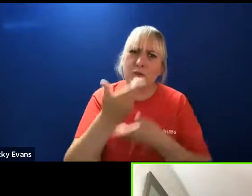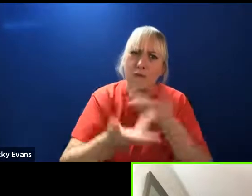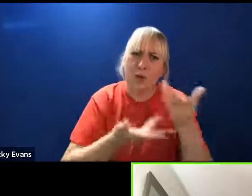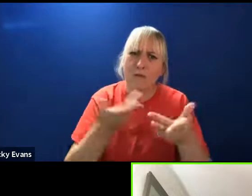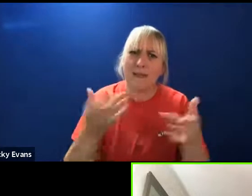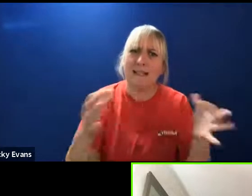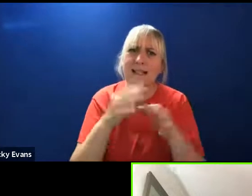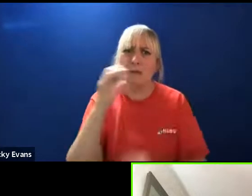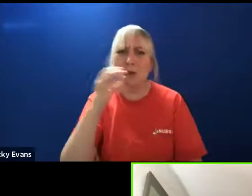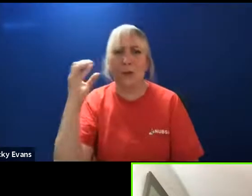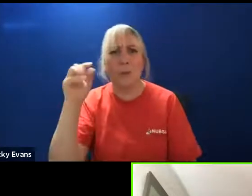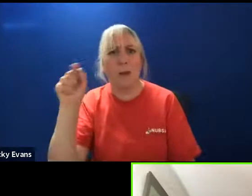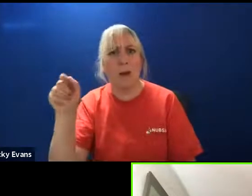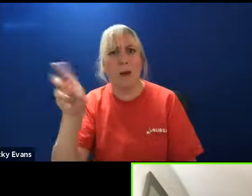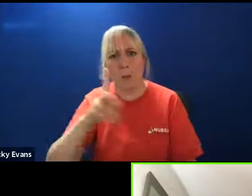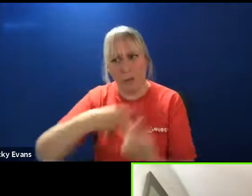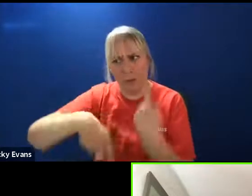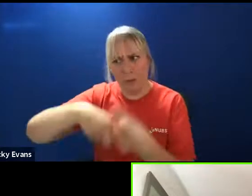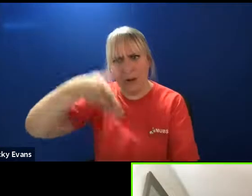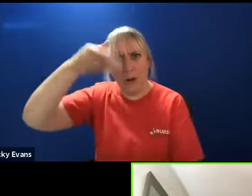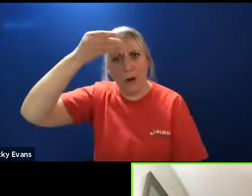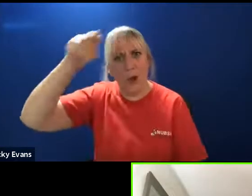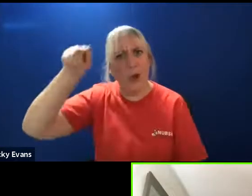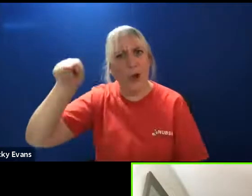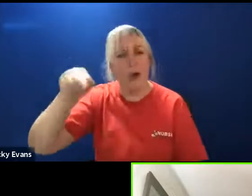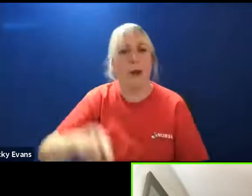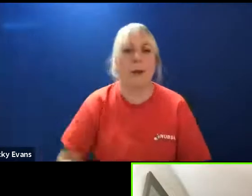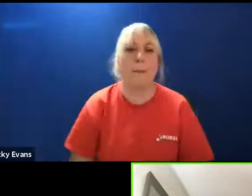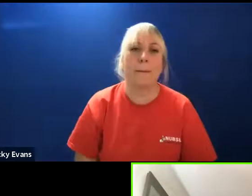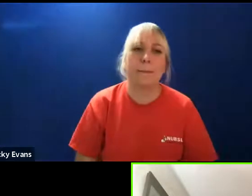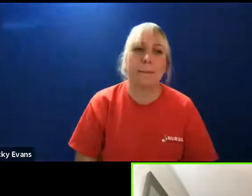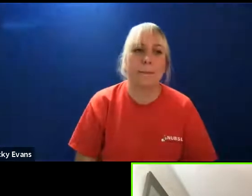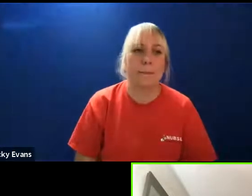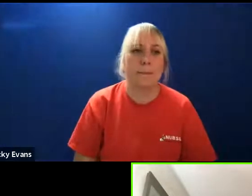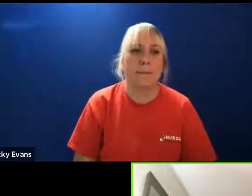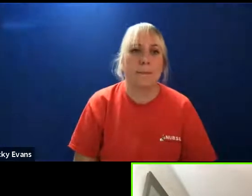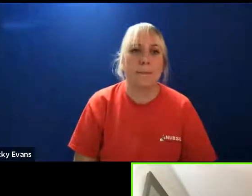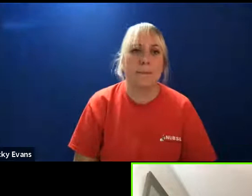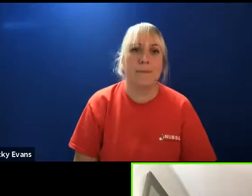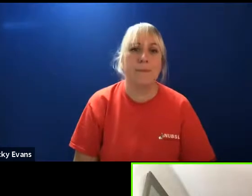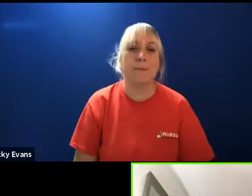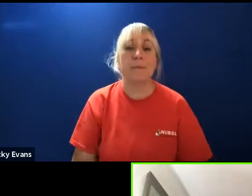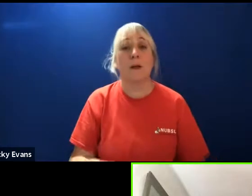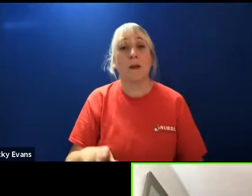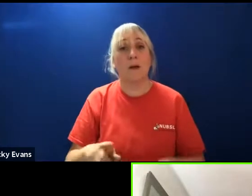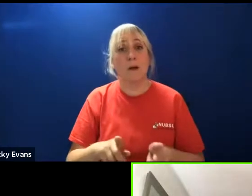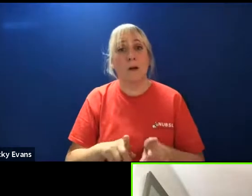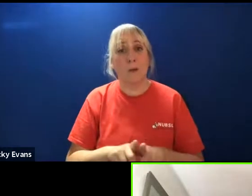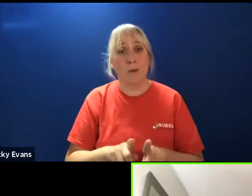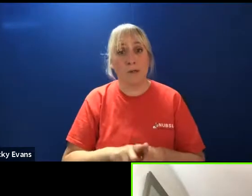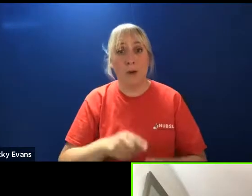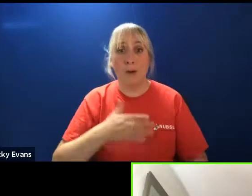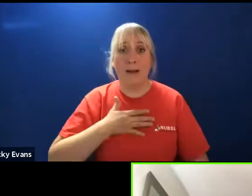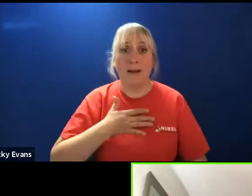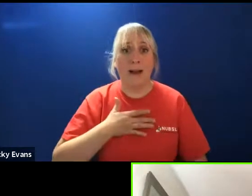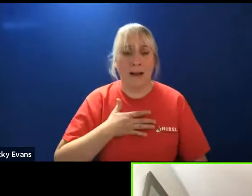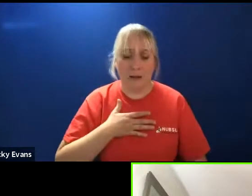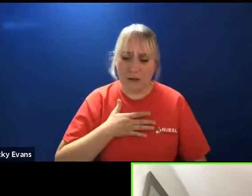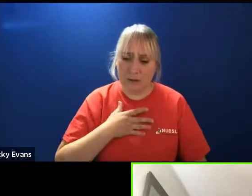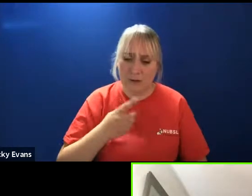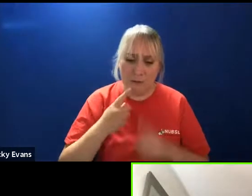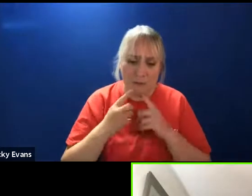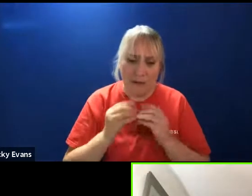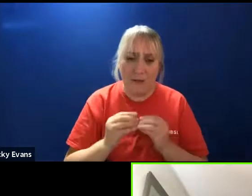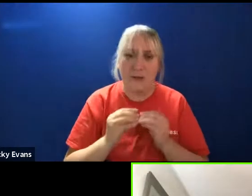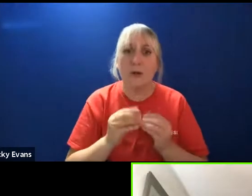education. But I also want to reference the words of a book that was given to me by one of